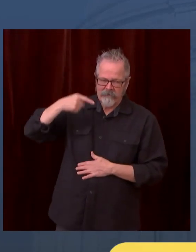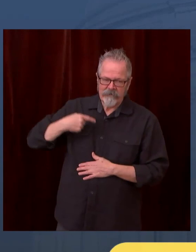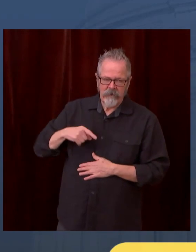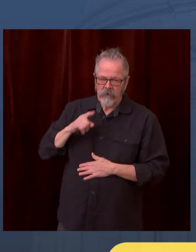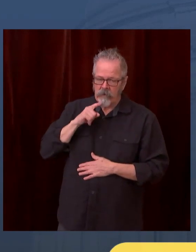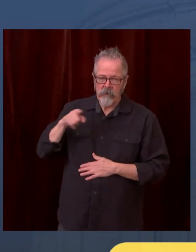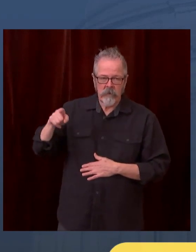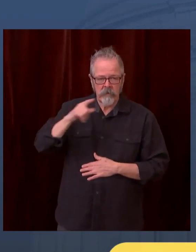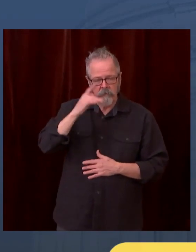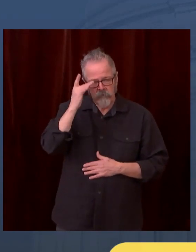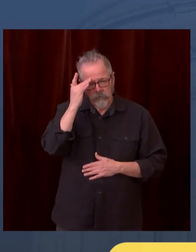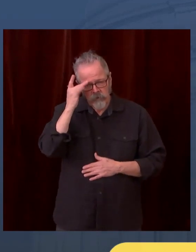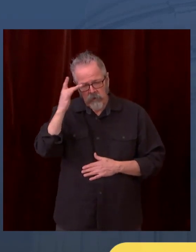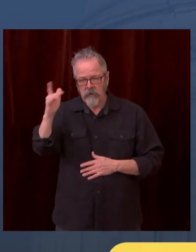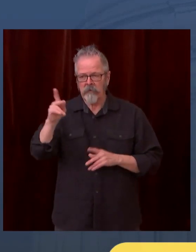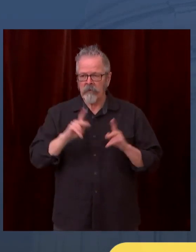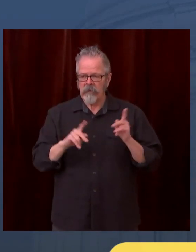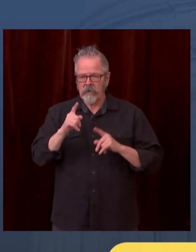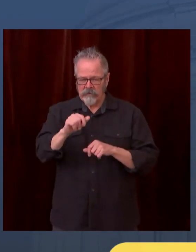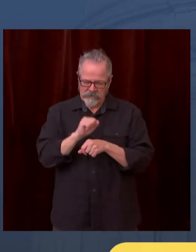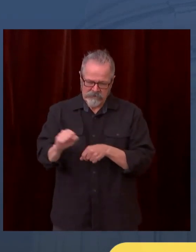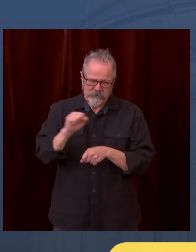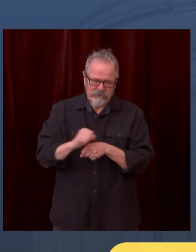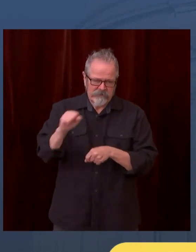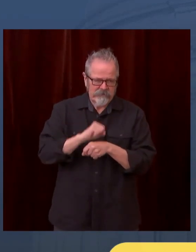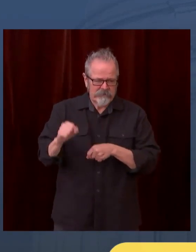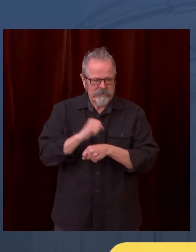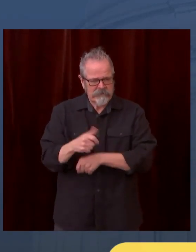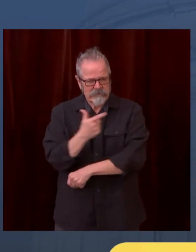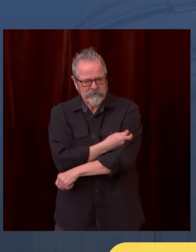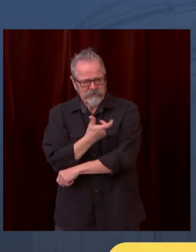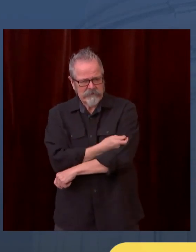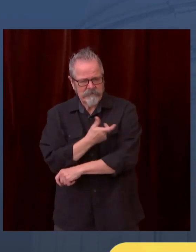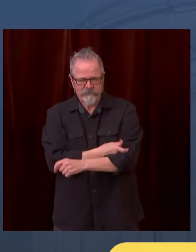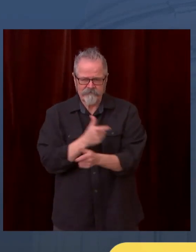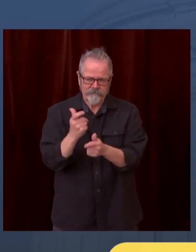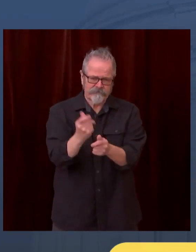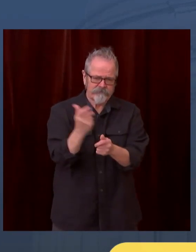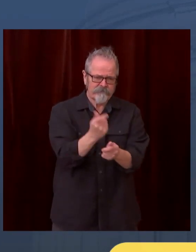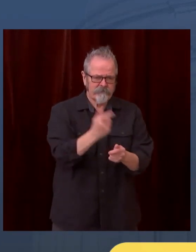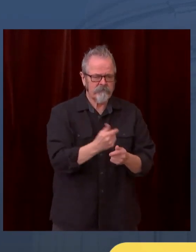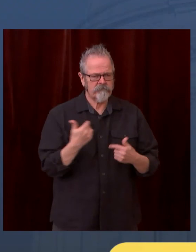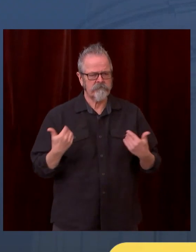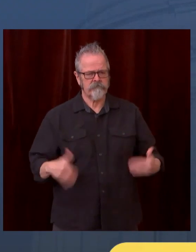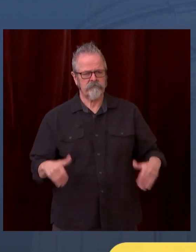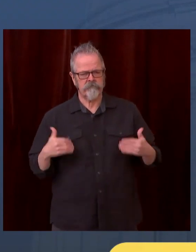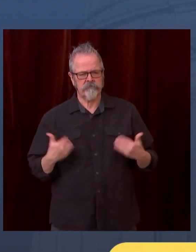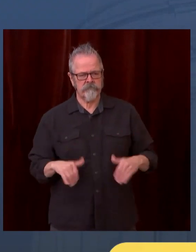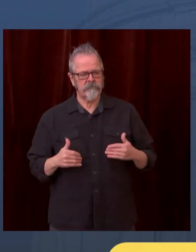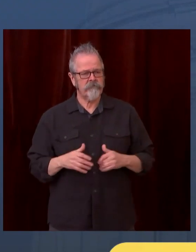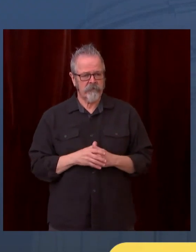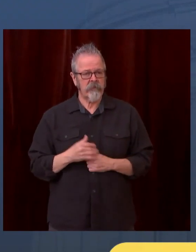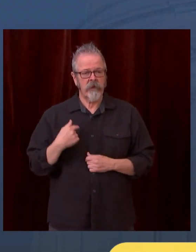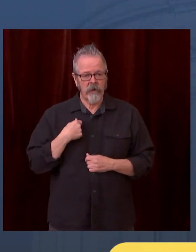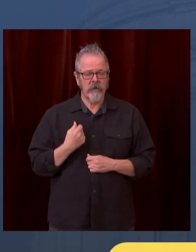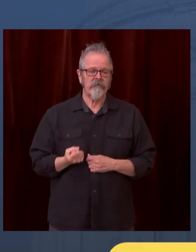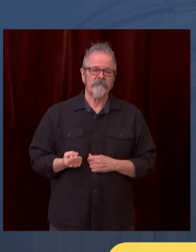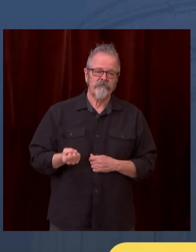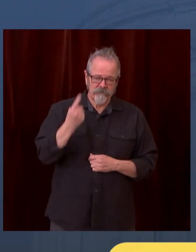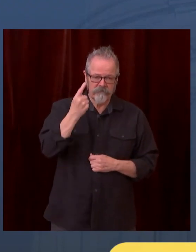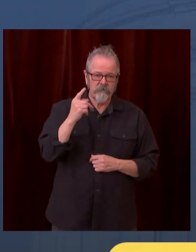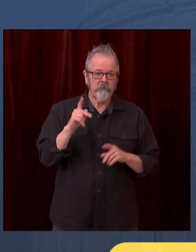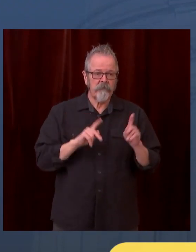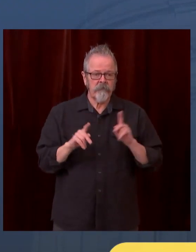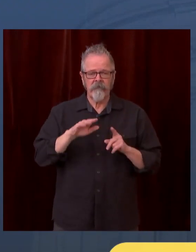enormous, having to look around and trying to find doses, this is frustrating. But it is a miracle that we have